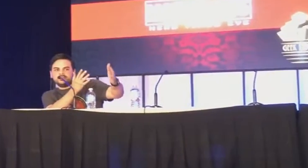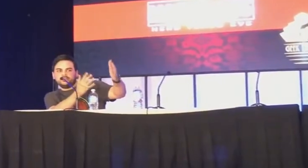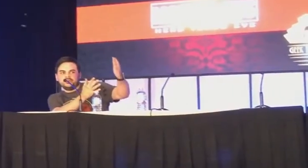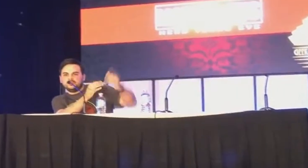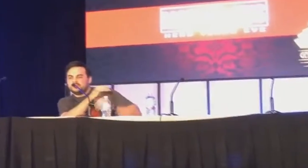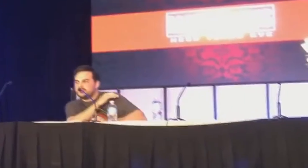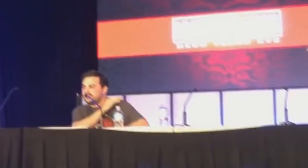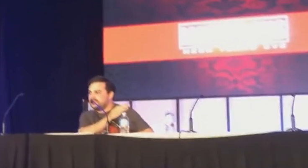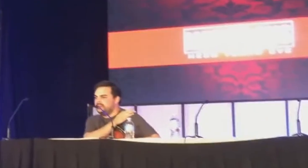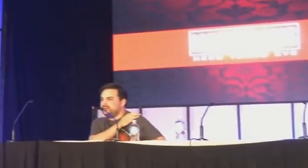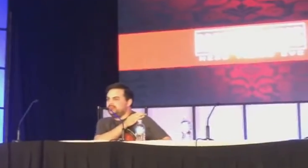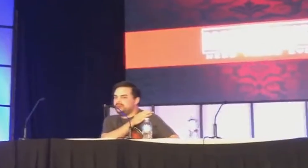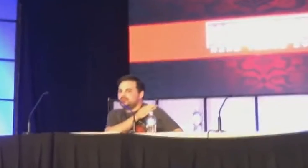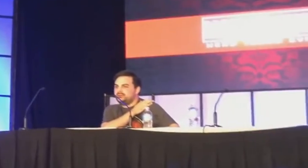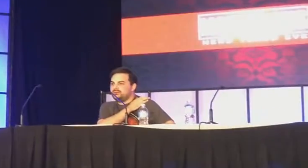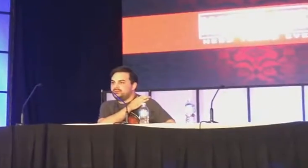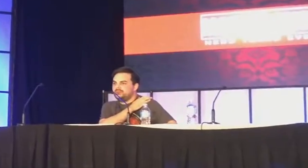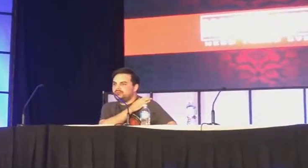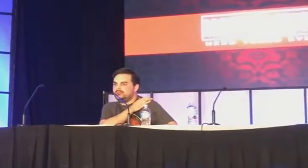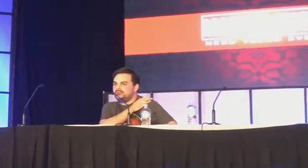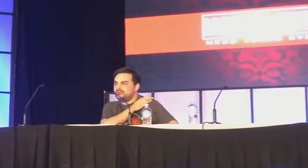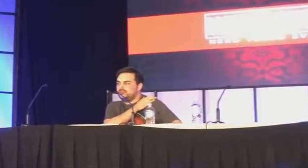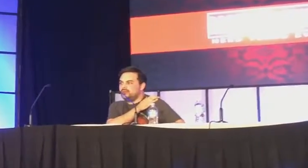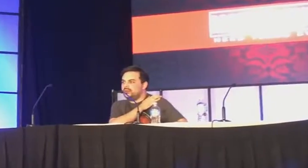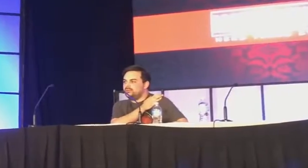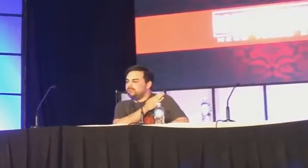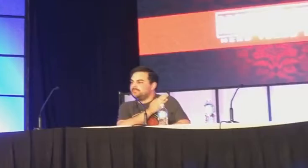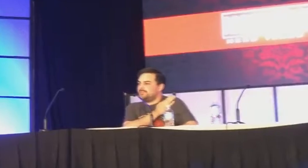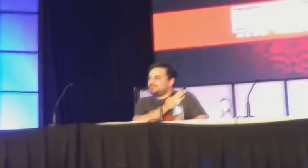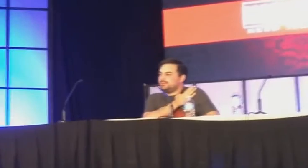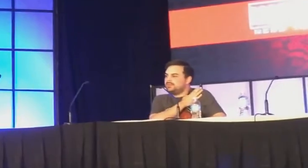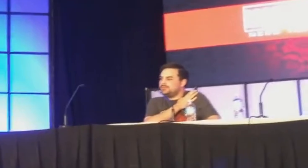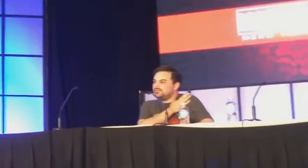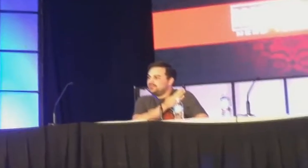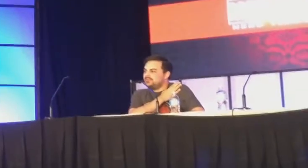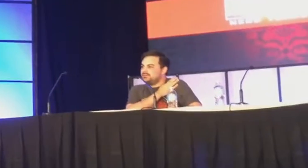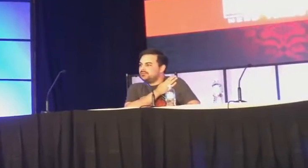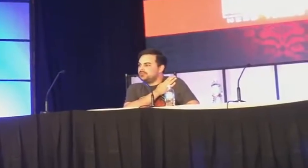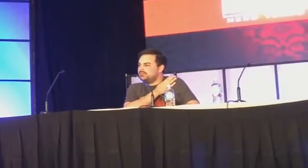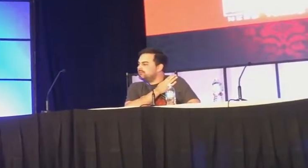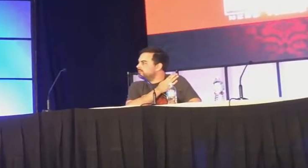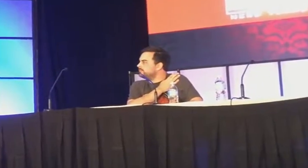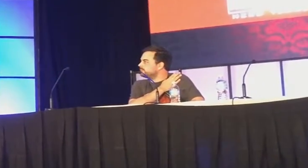more questions if you guys are too shy yet. No questions from y'all. All right, do it.